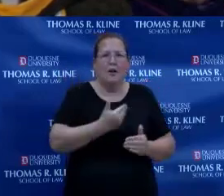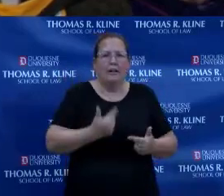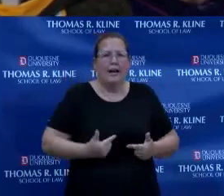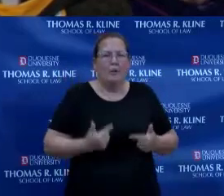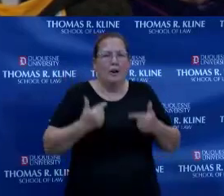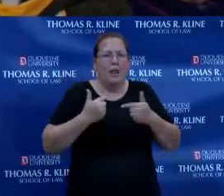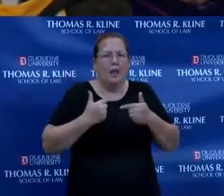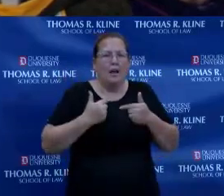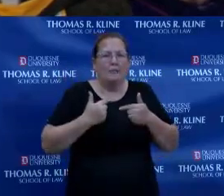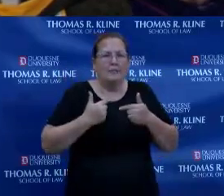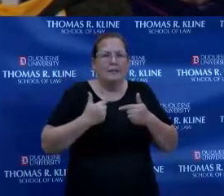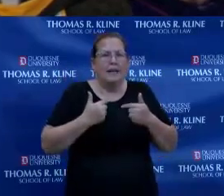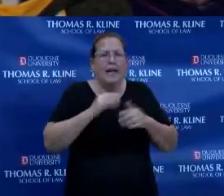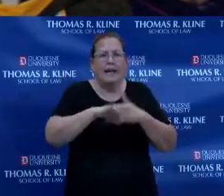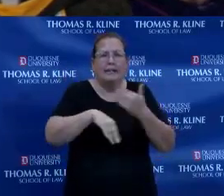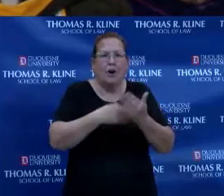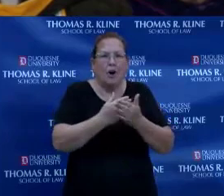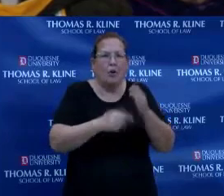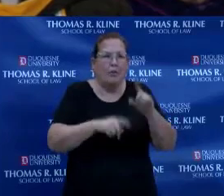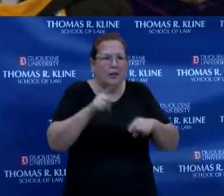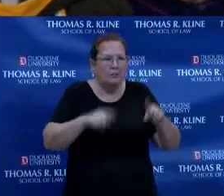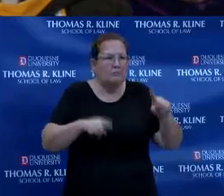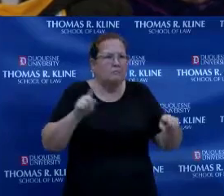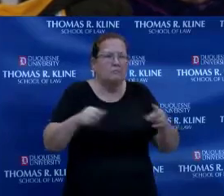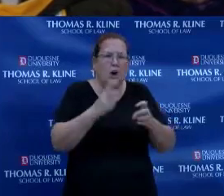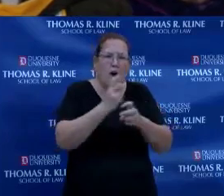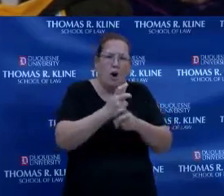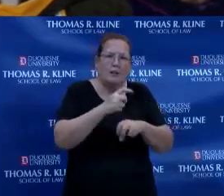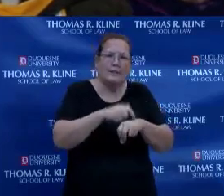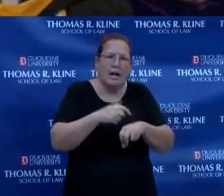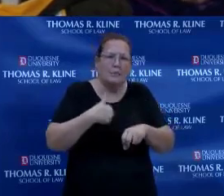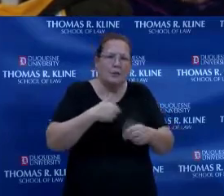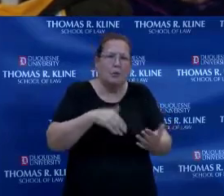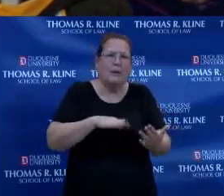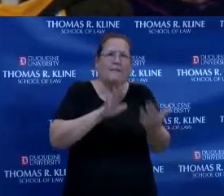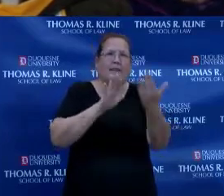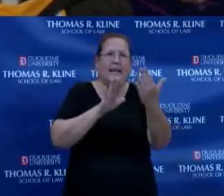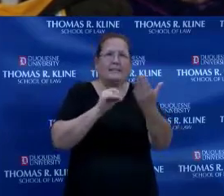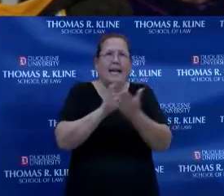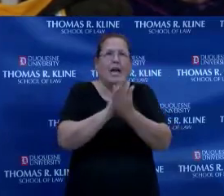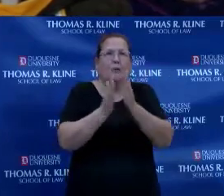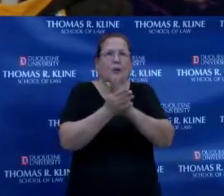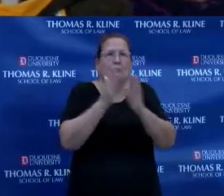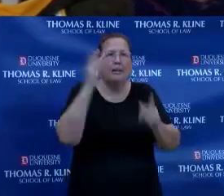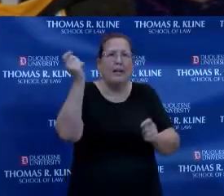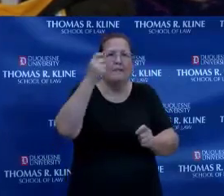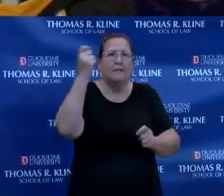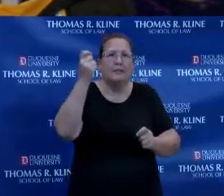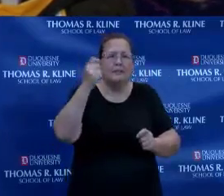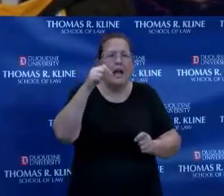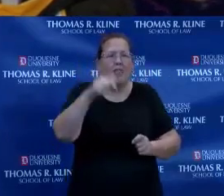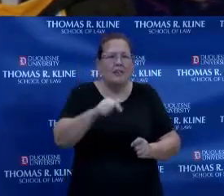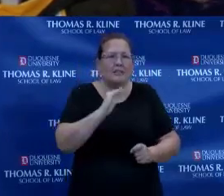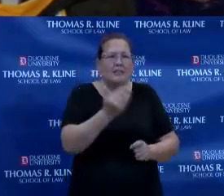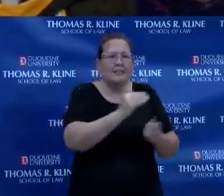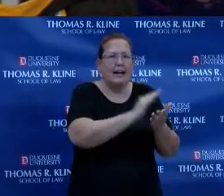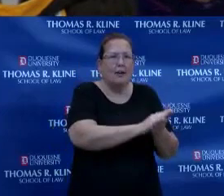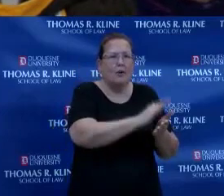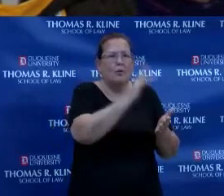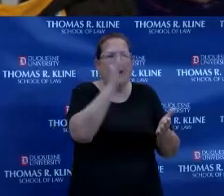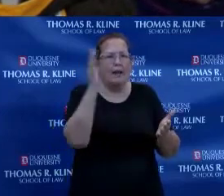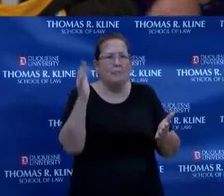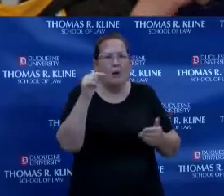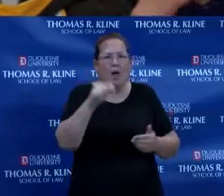through all the adversities we faced and we came out victorious. This is our rainbow. This is our ray